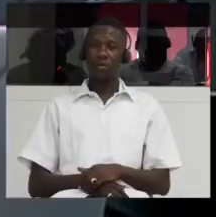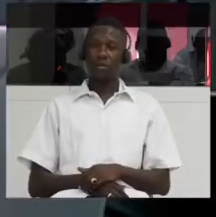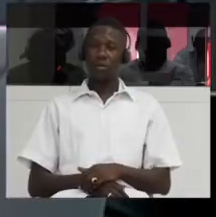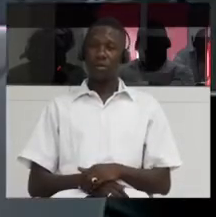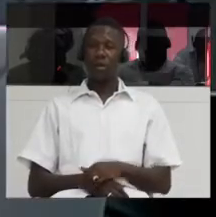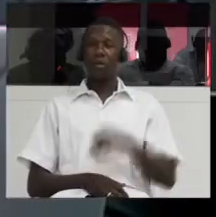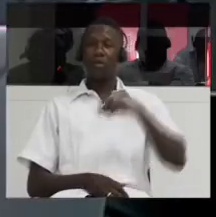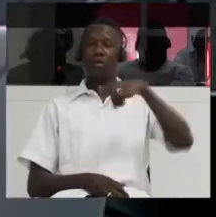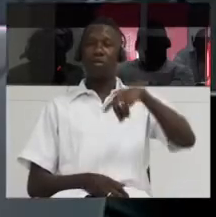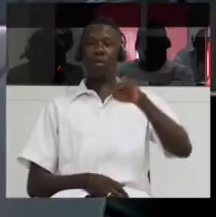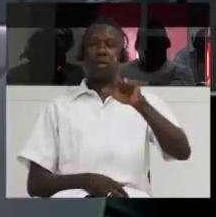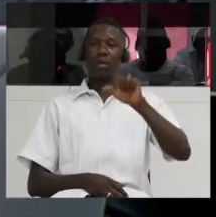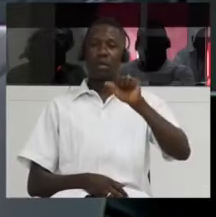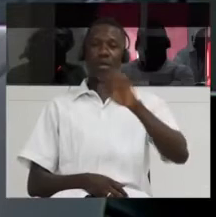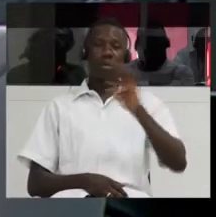30 men.